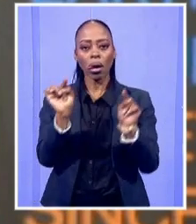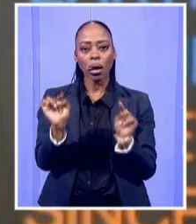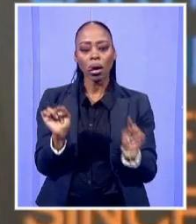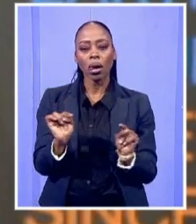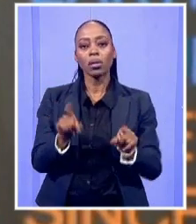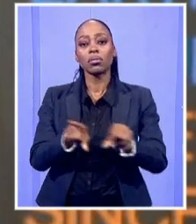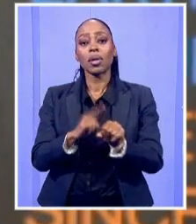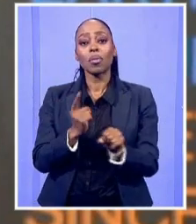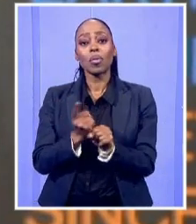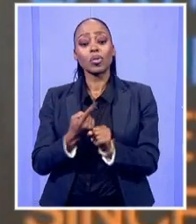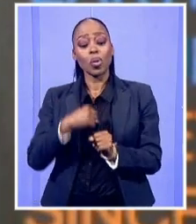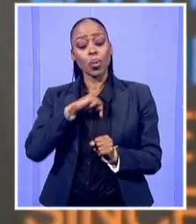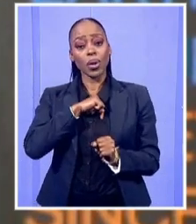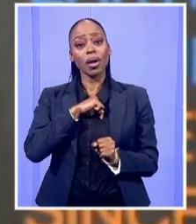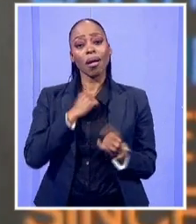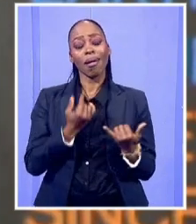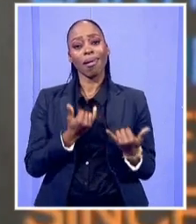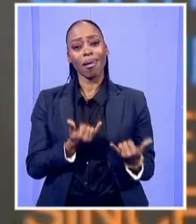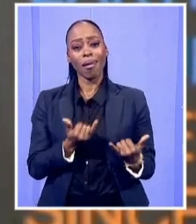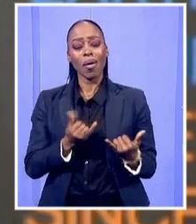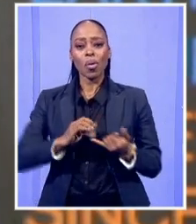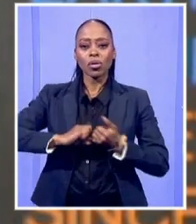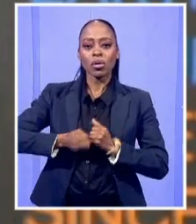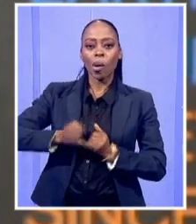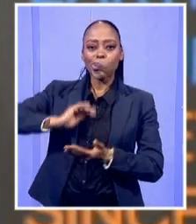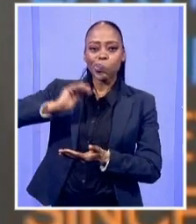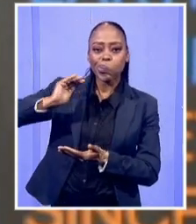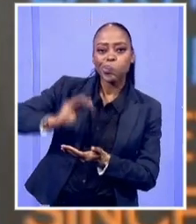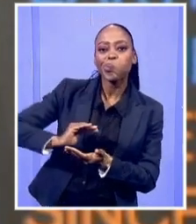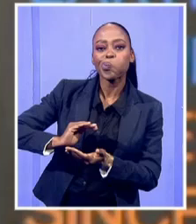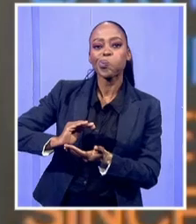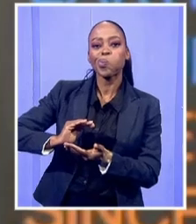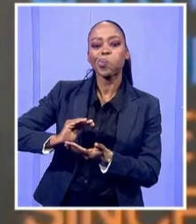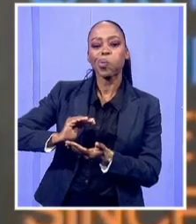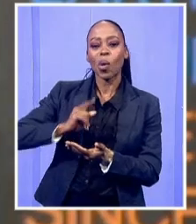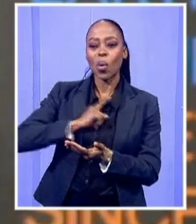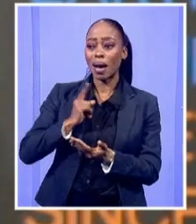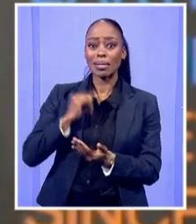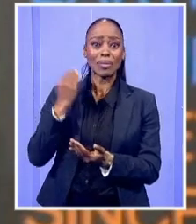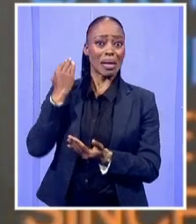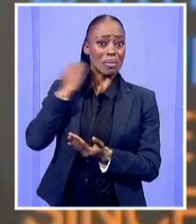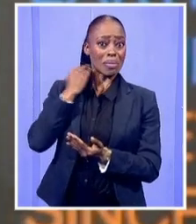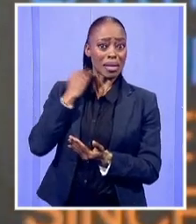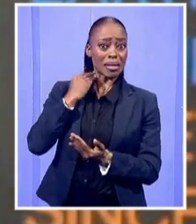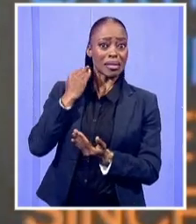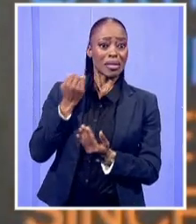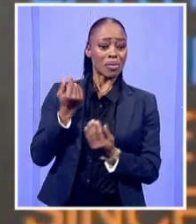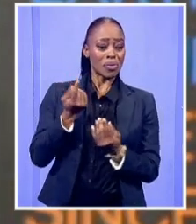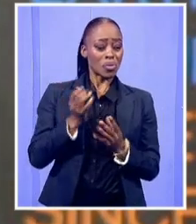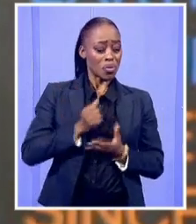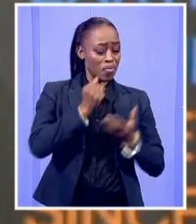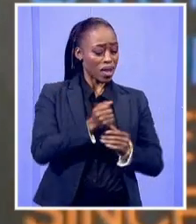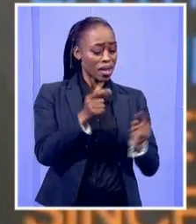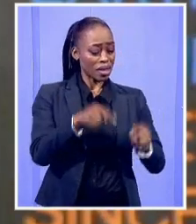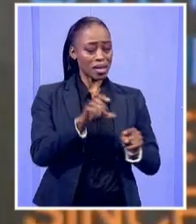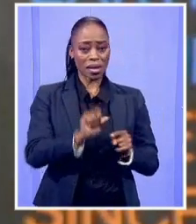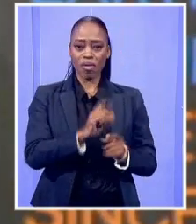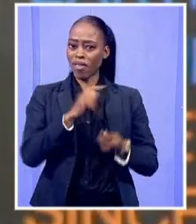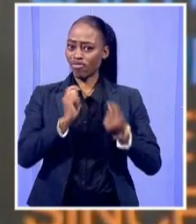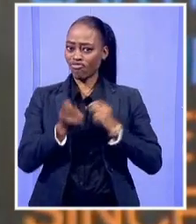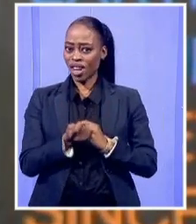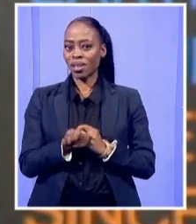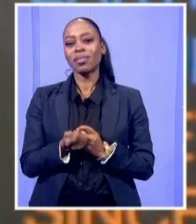our efforts also to reduce the costs of doing business in South Africa, we are laying a firm